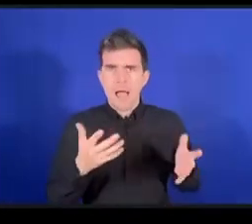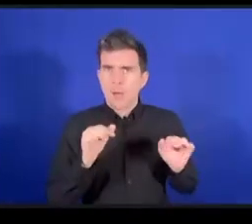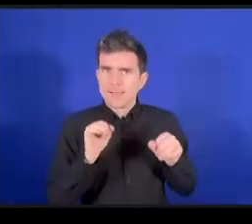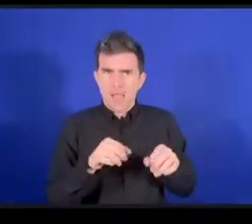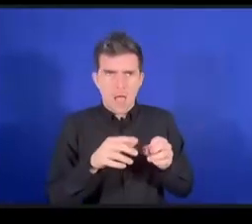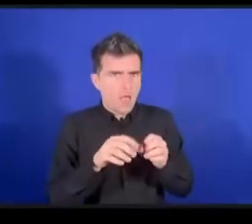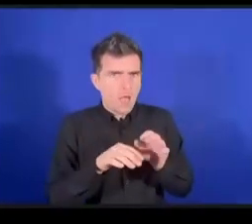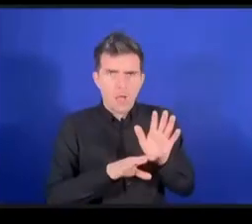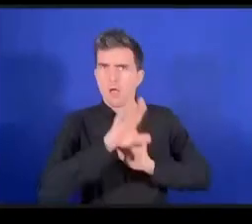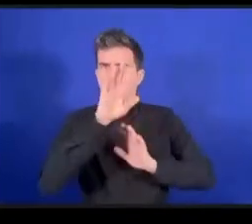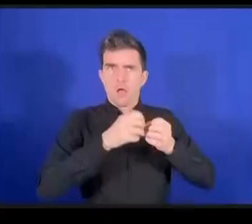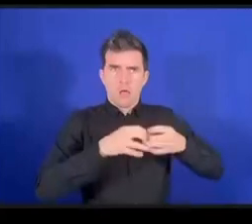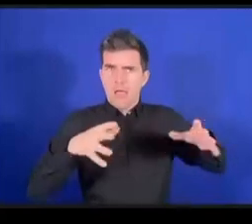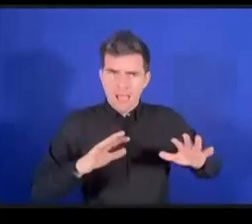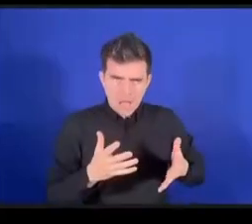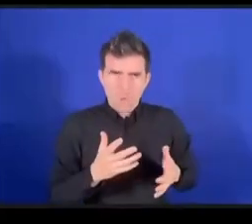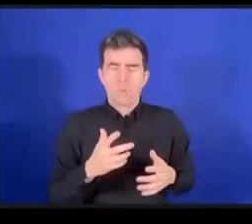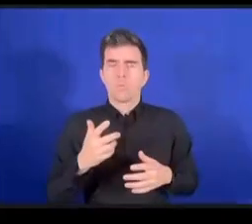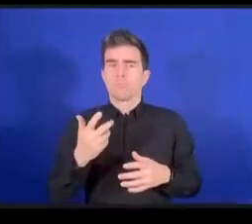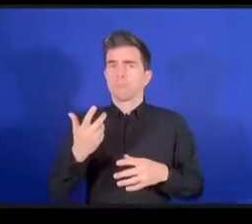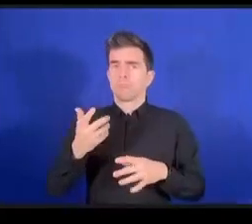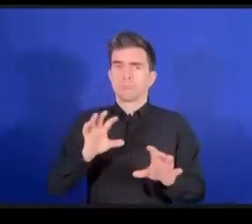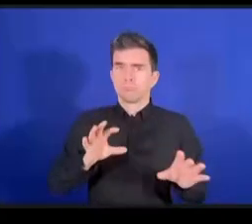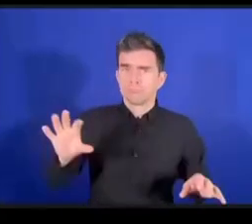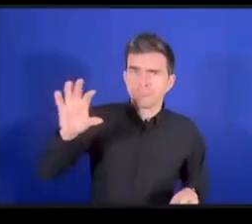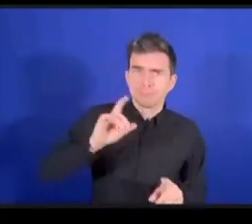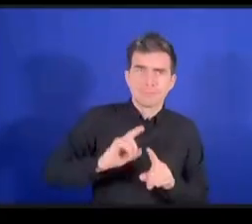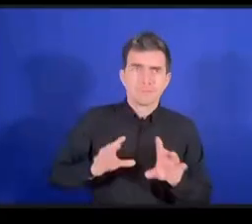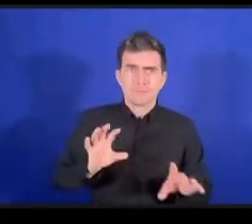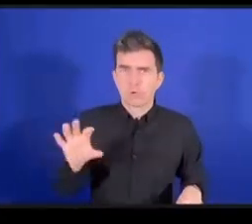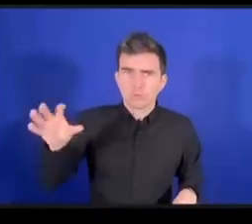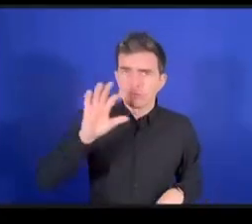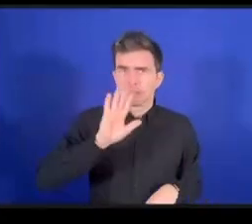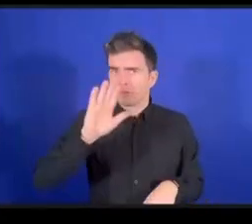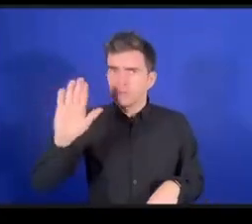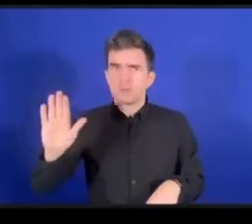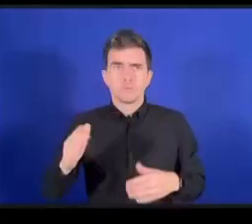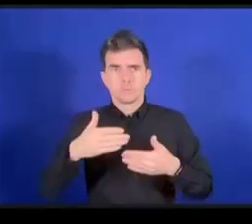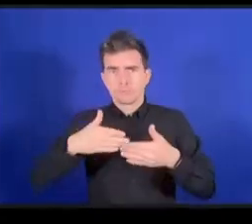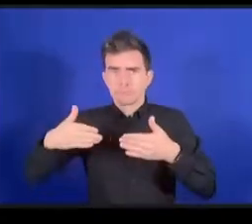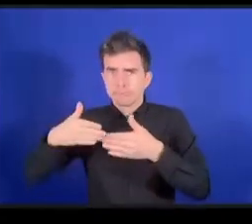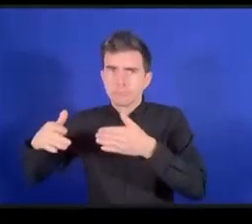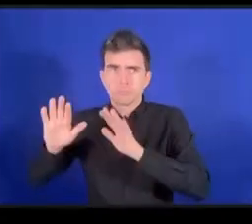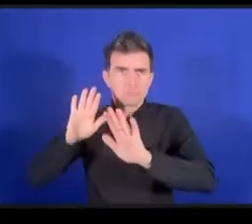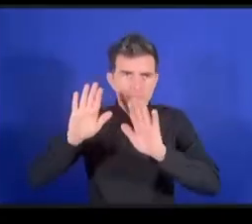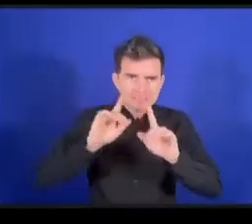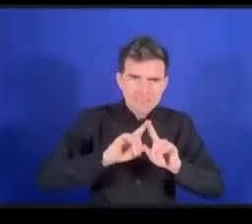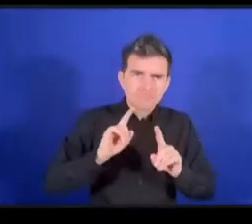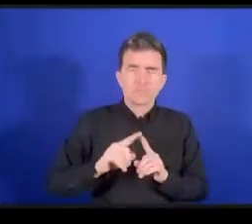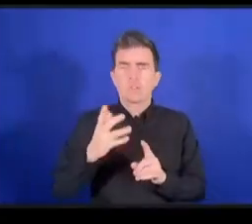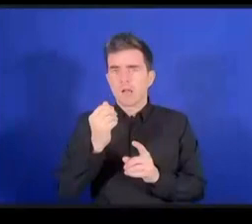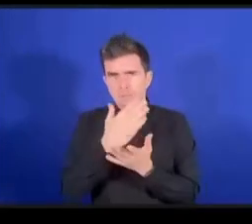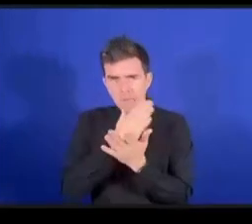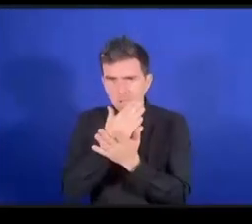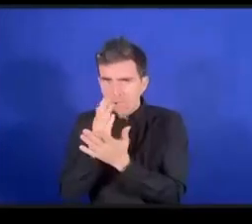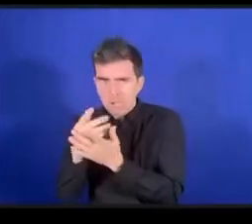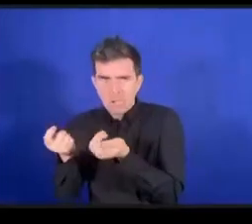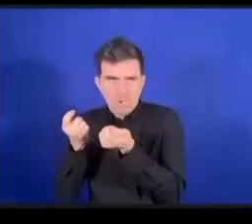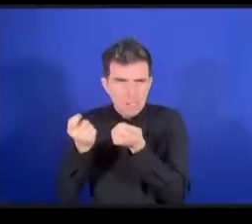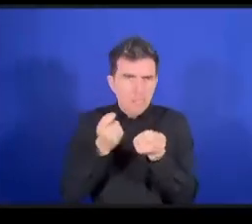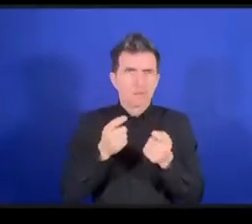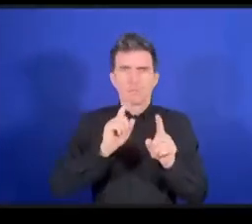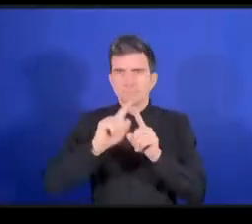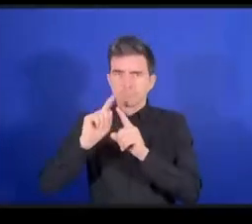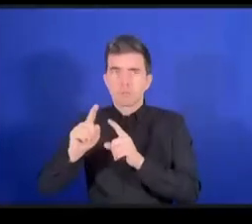of managing and manipulating memory, which we have learned to deal with in some ways, at least to dissect and attack differentially in